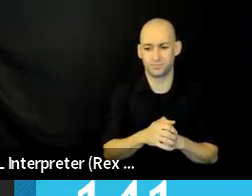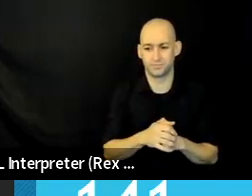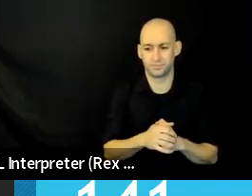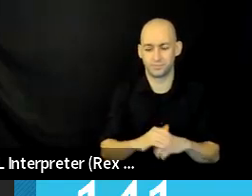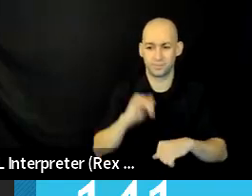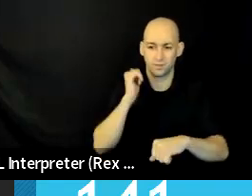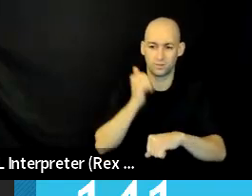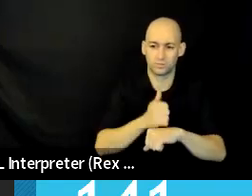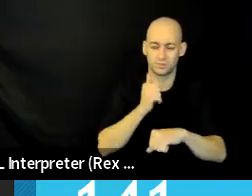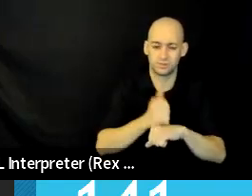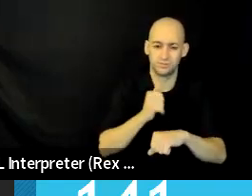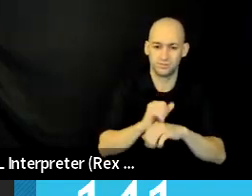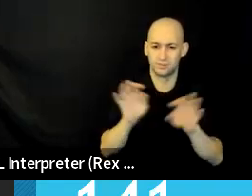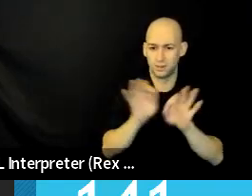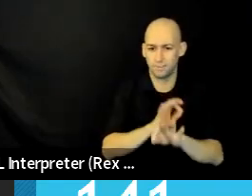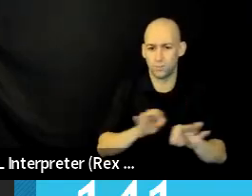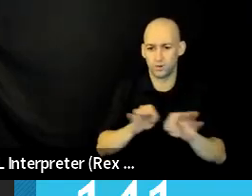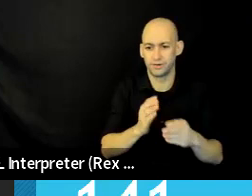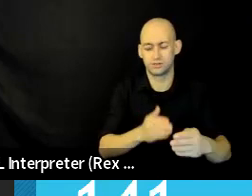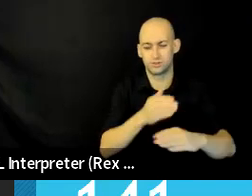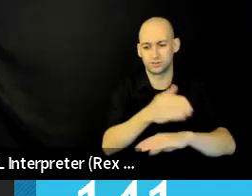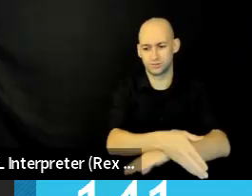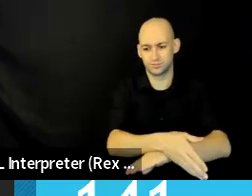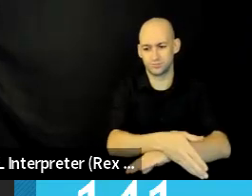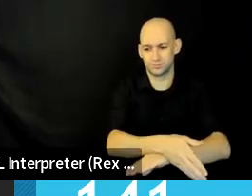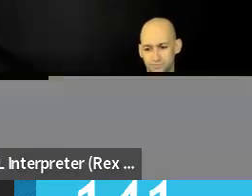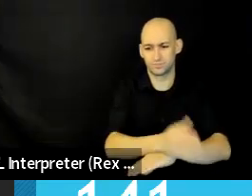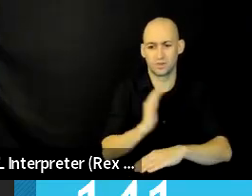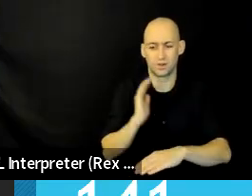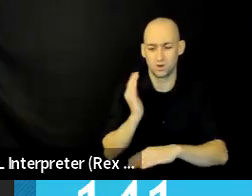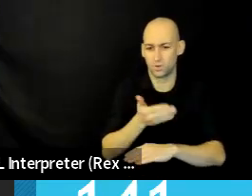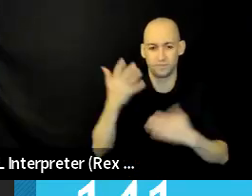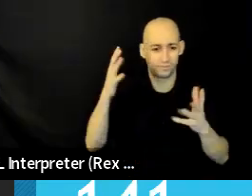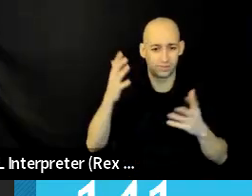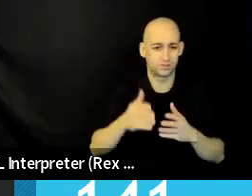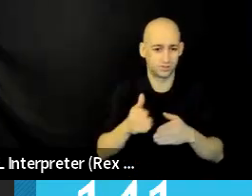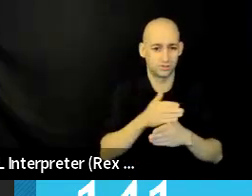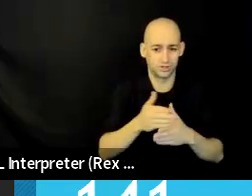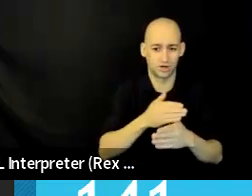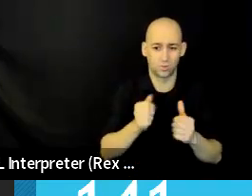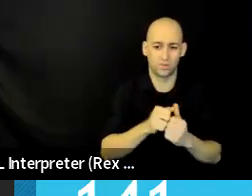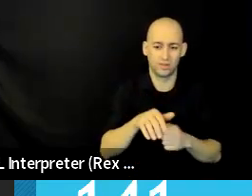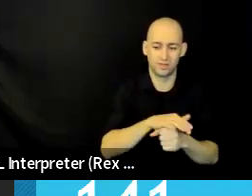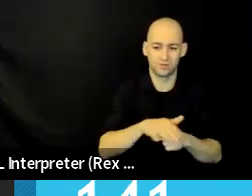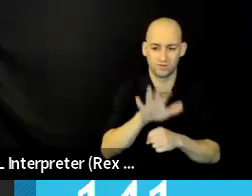Represents a viable interchange design that we had actually previously shared with District 5